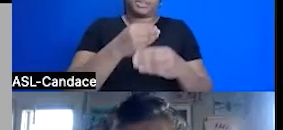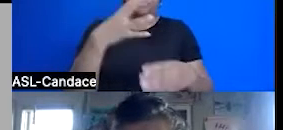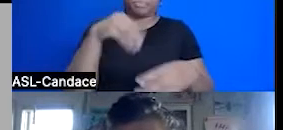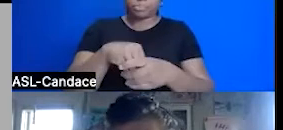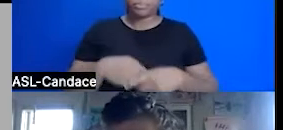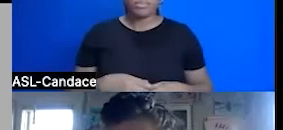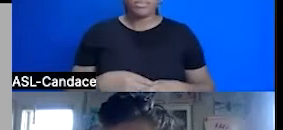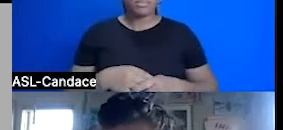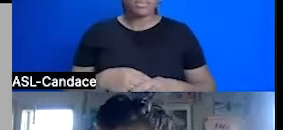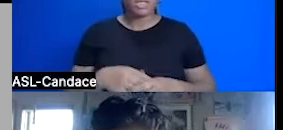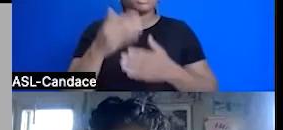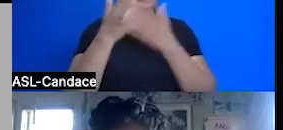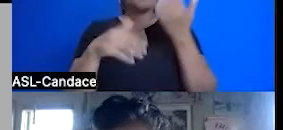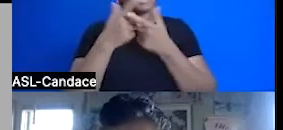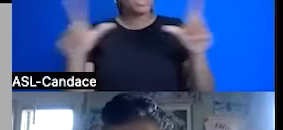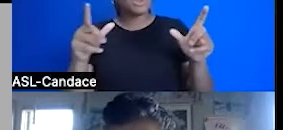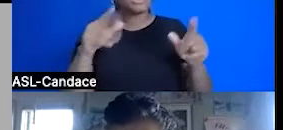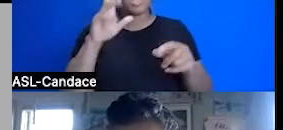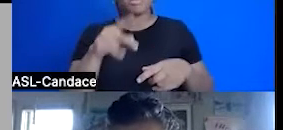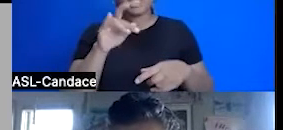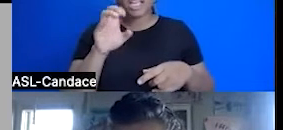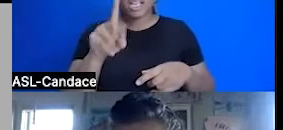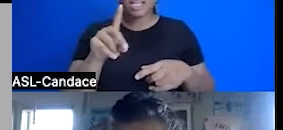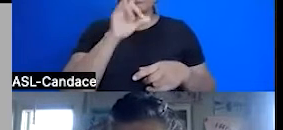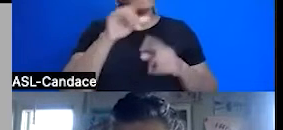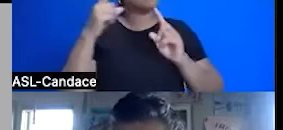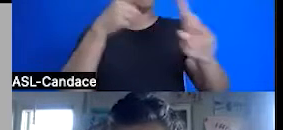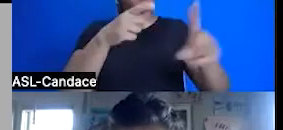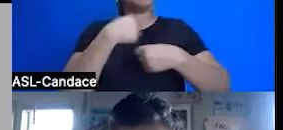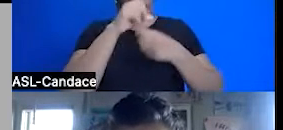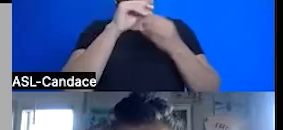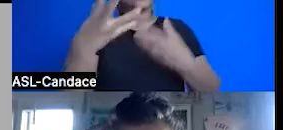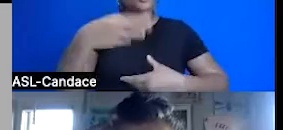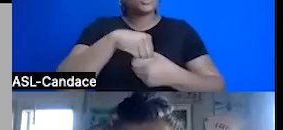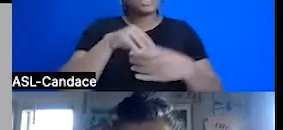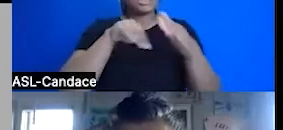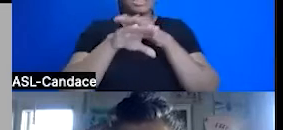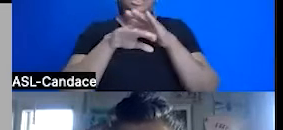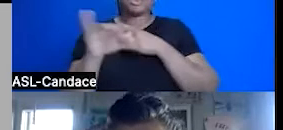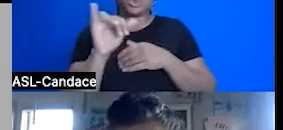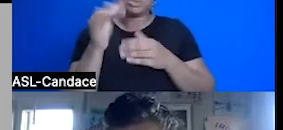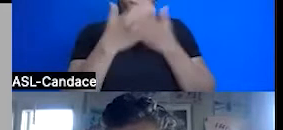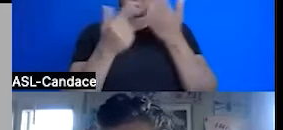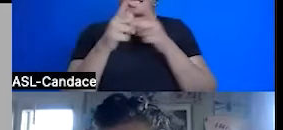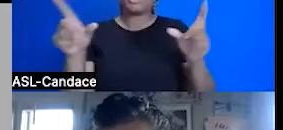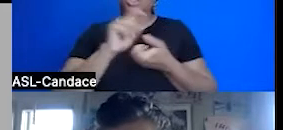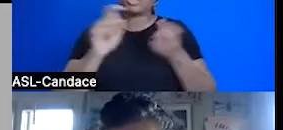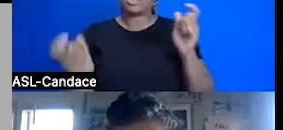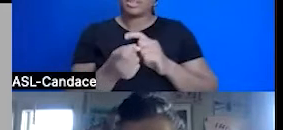then, some language has been updated really in the aims of making it more inclusive and accessible. And then also, some